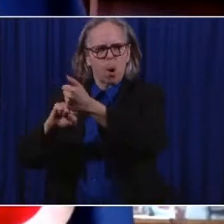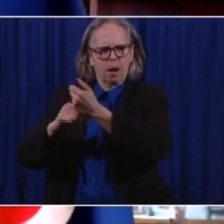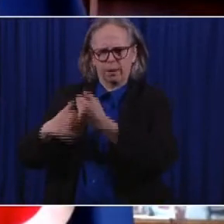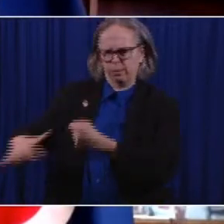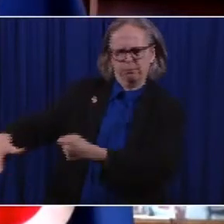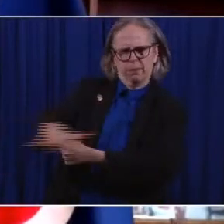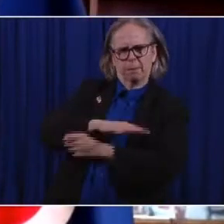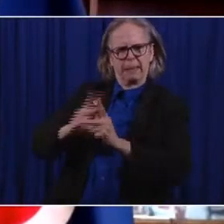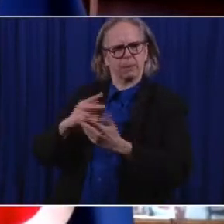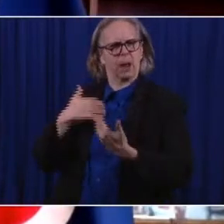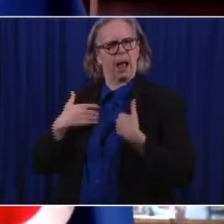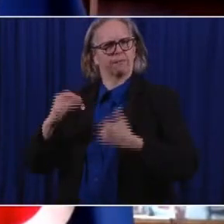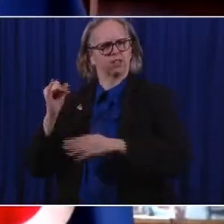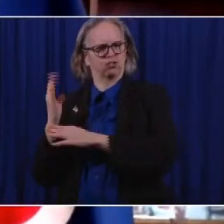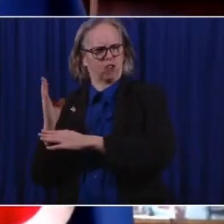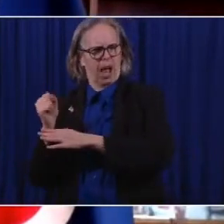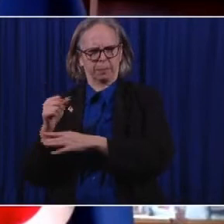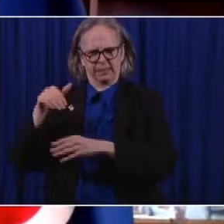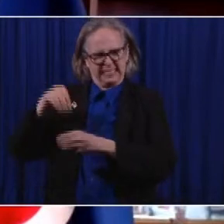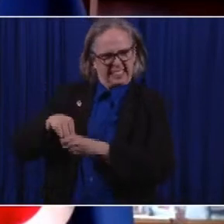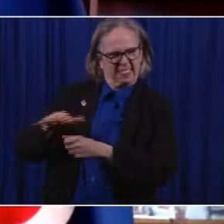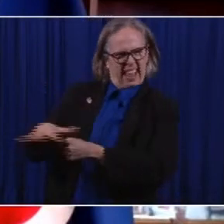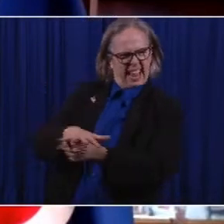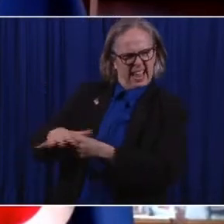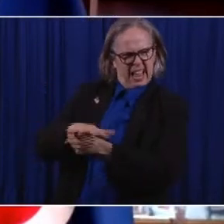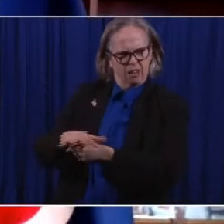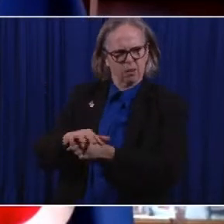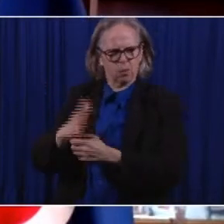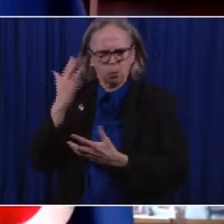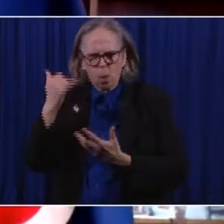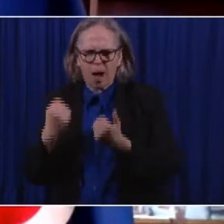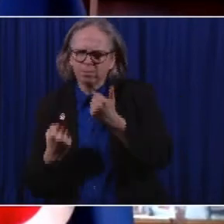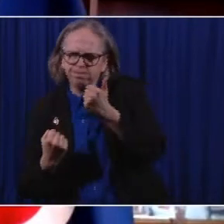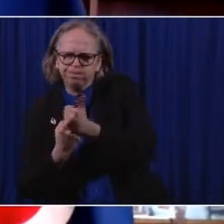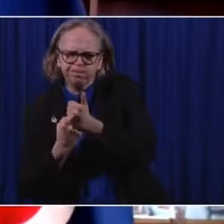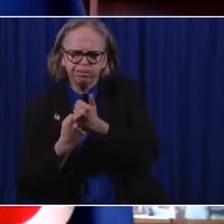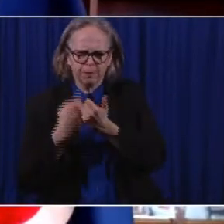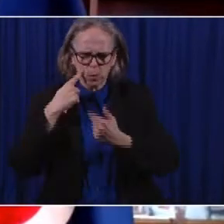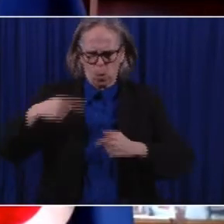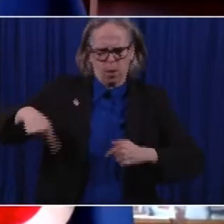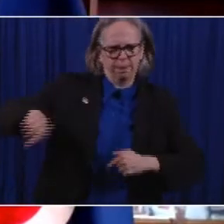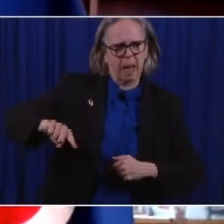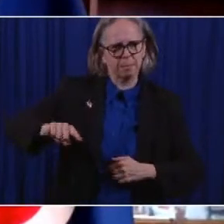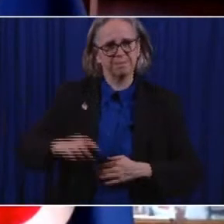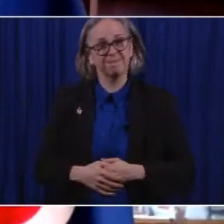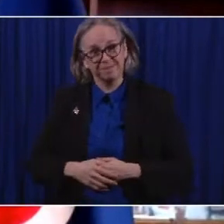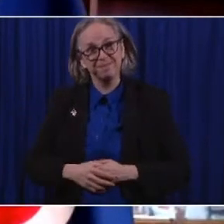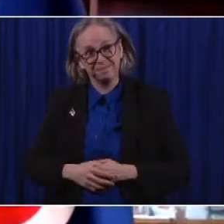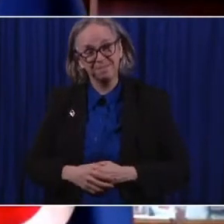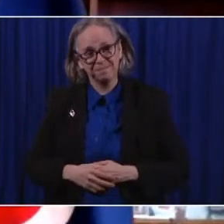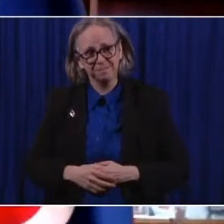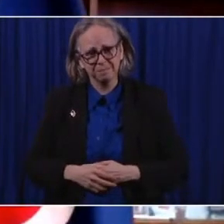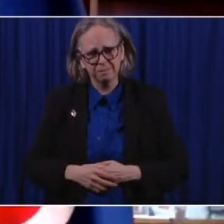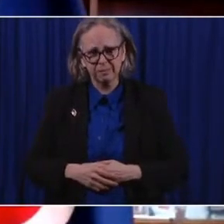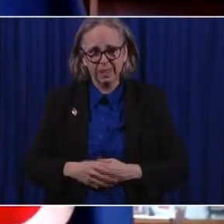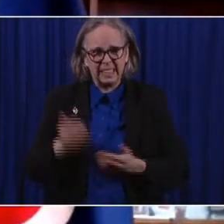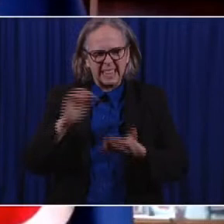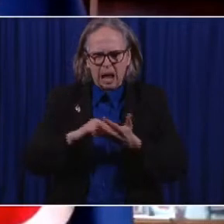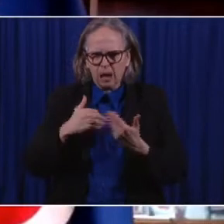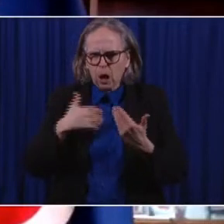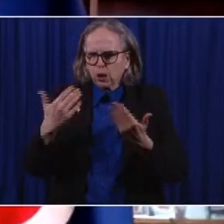support industries that we will see develop as a result of this growing new industry and this new investment.